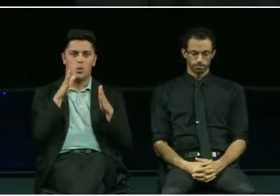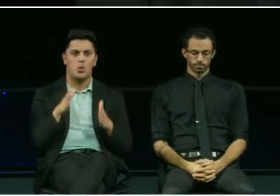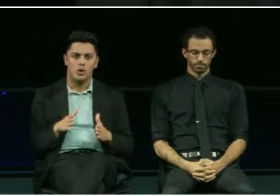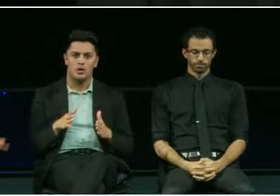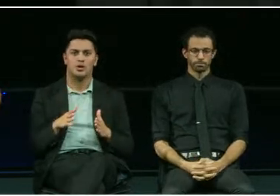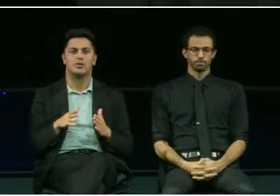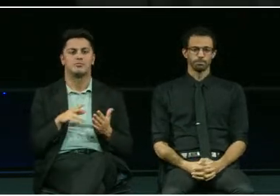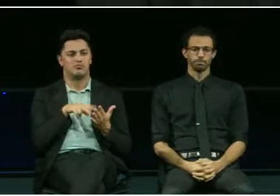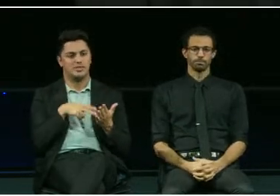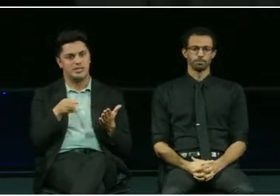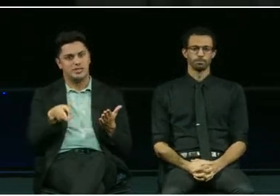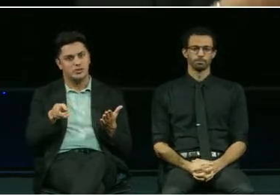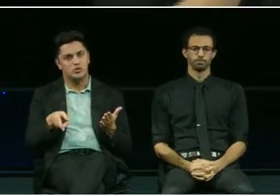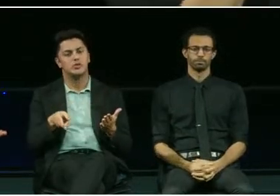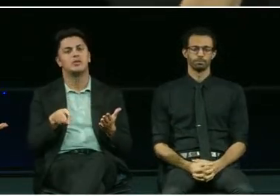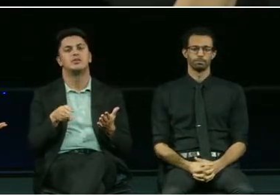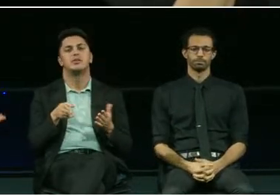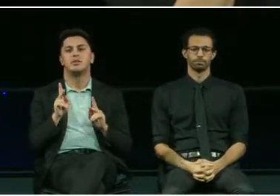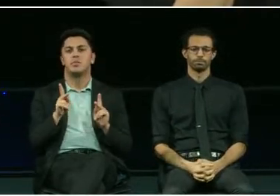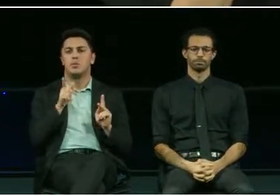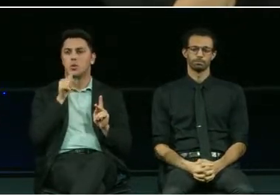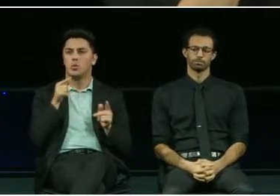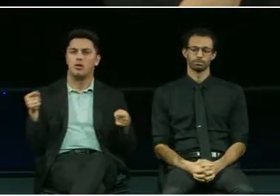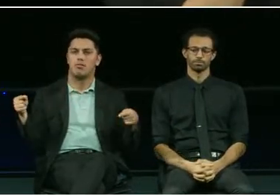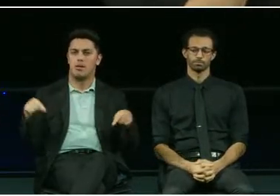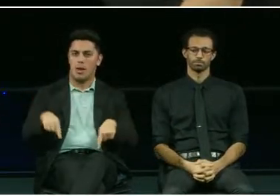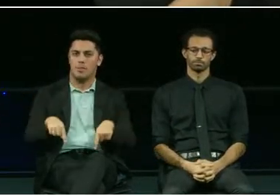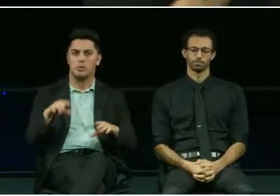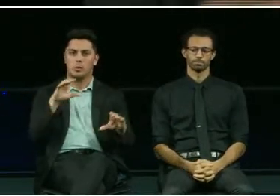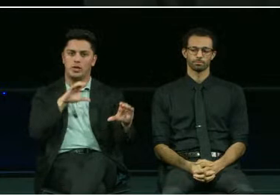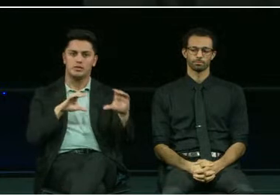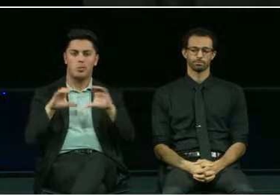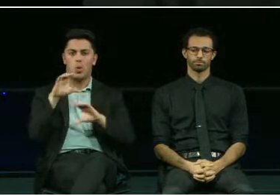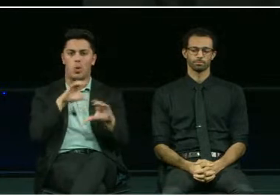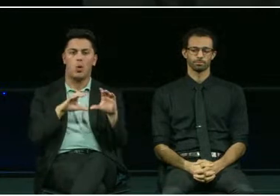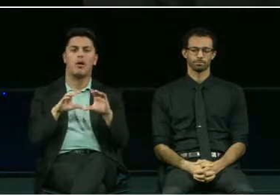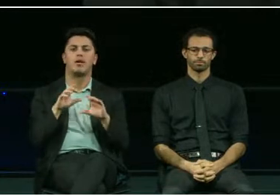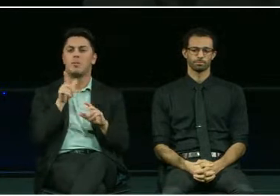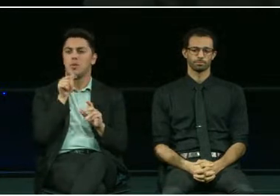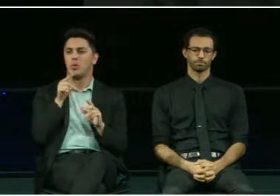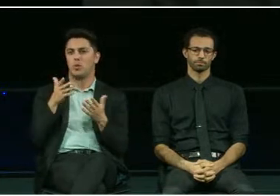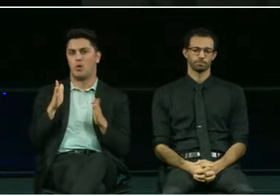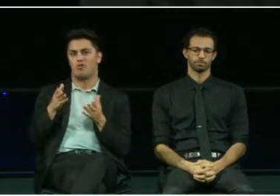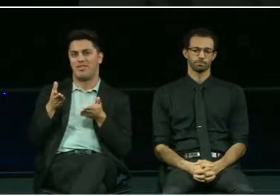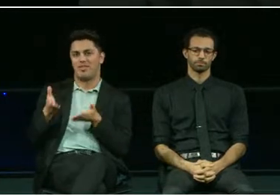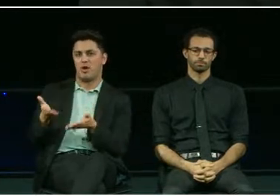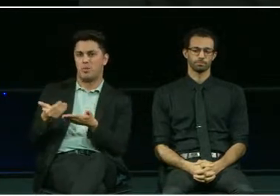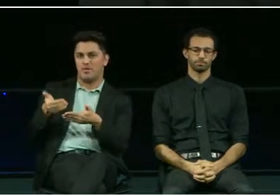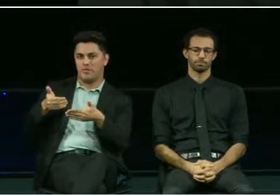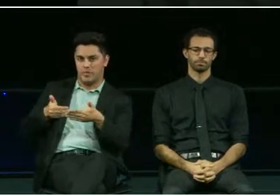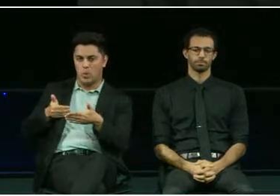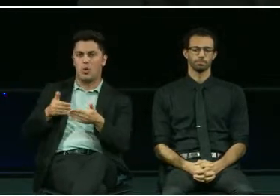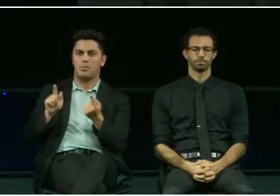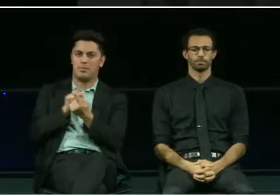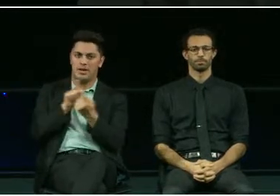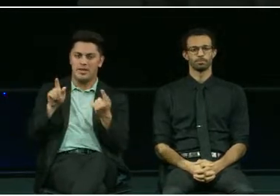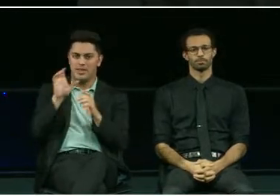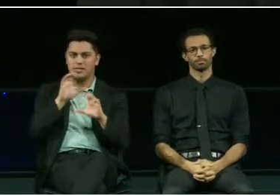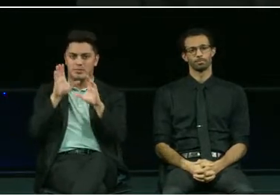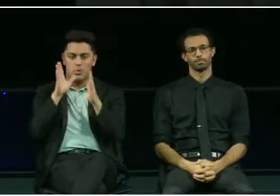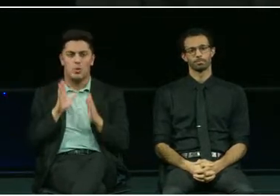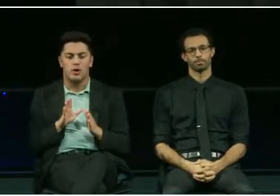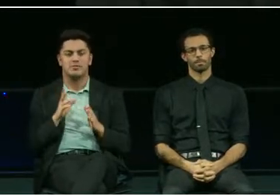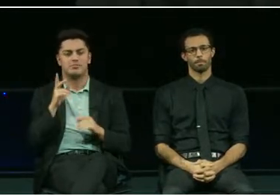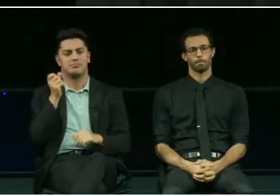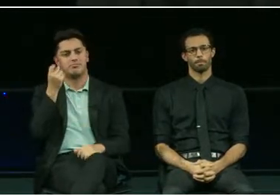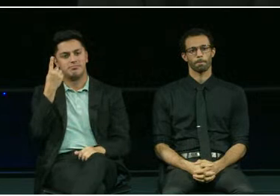but the people who are coming to explore and people who are there already meeting the explorers, and just to understand